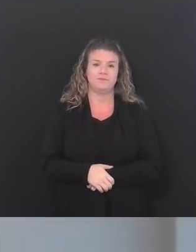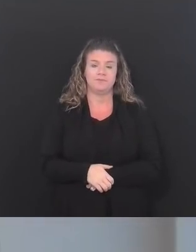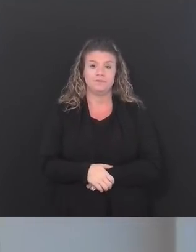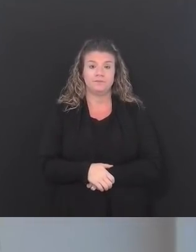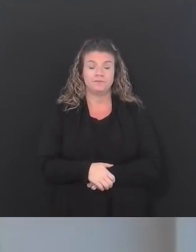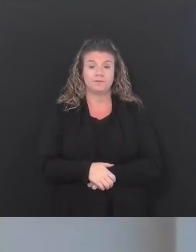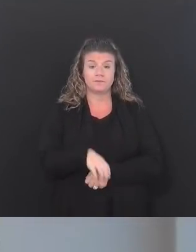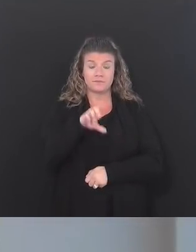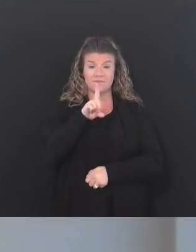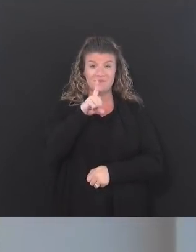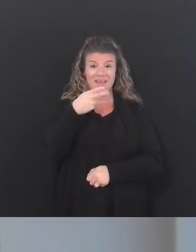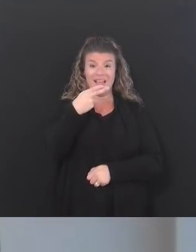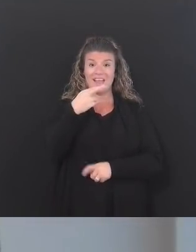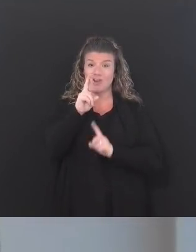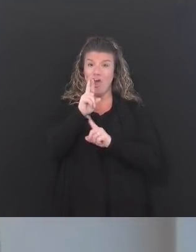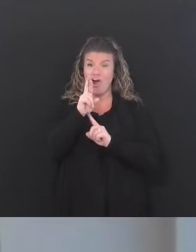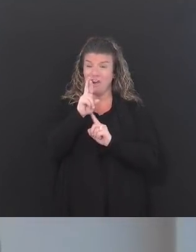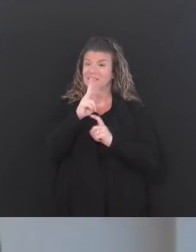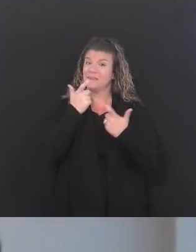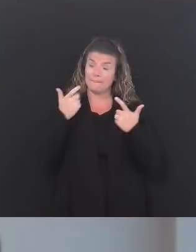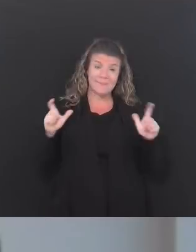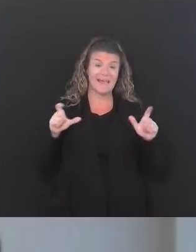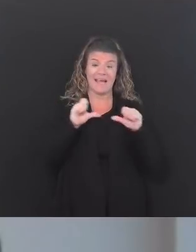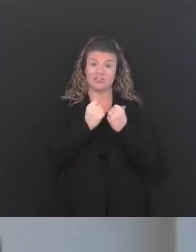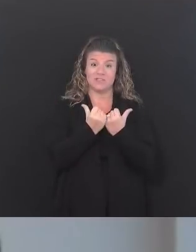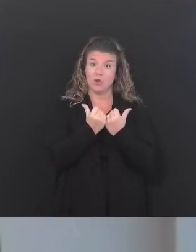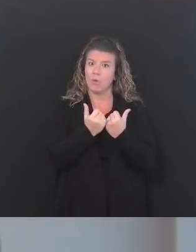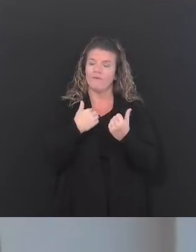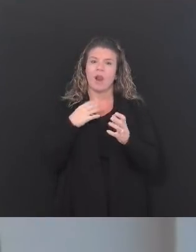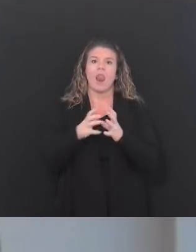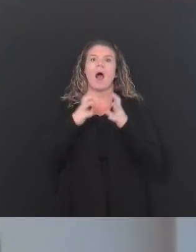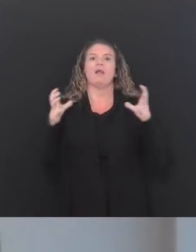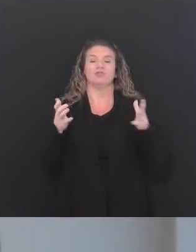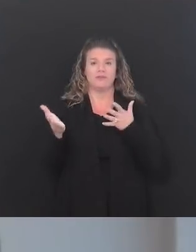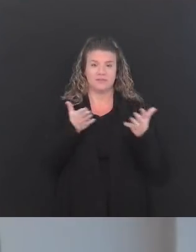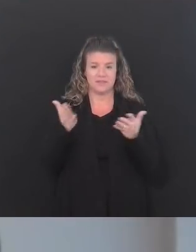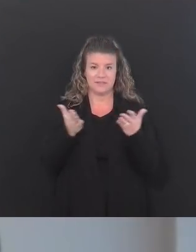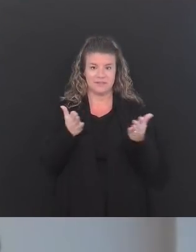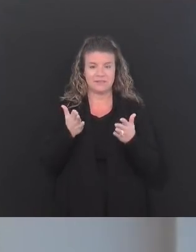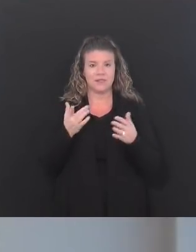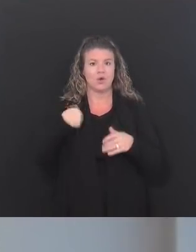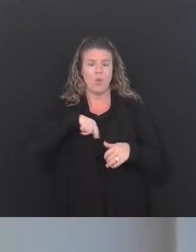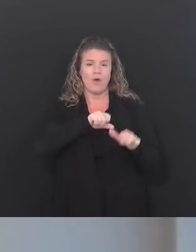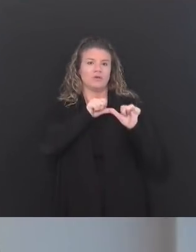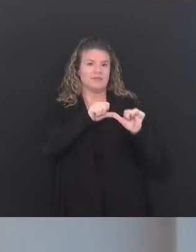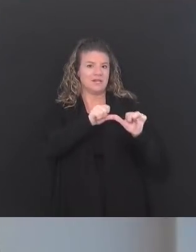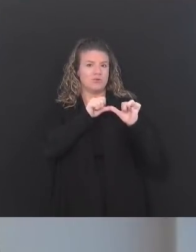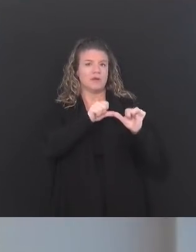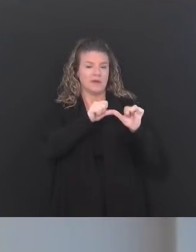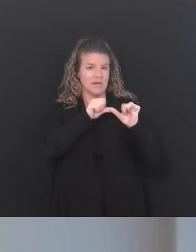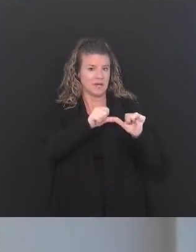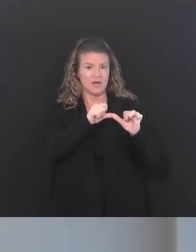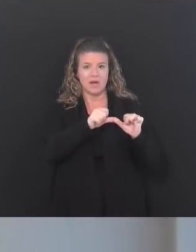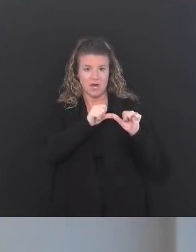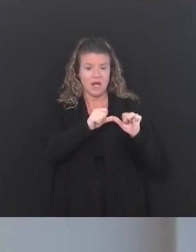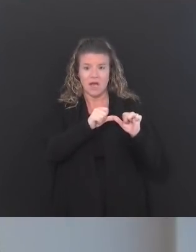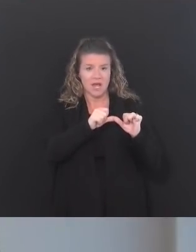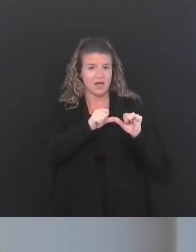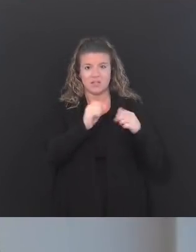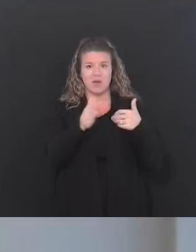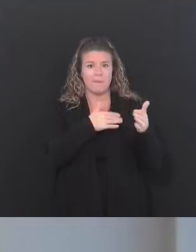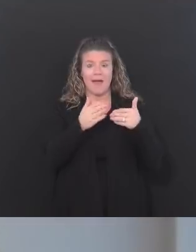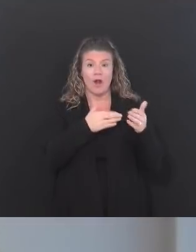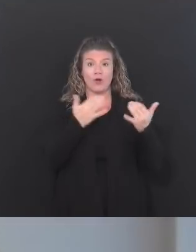DHHR is a large agency. We have a lot of services that we are continuing. Even though we're in the middle